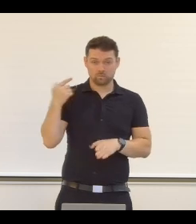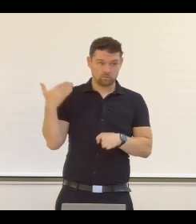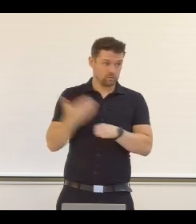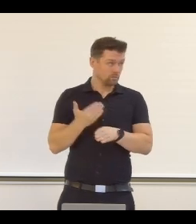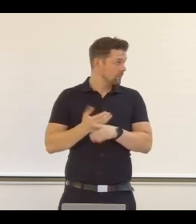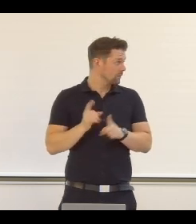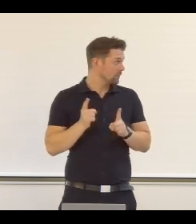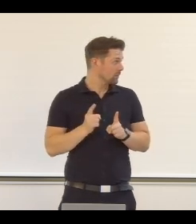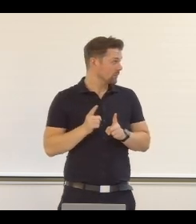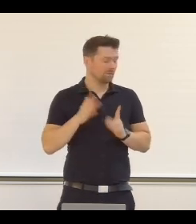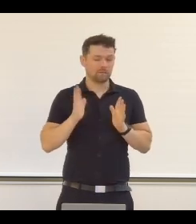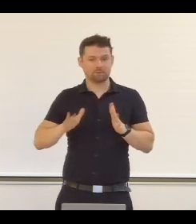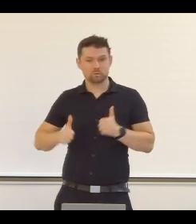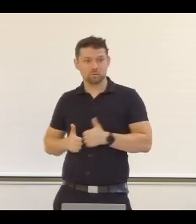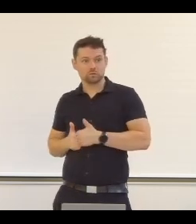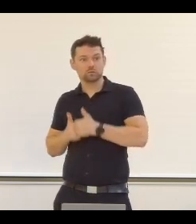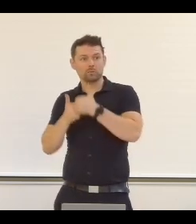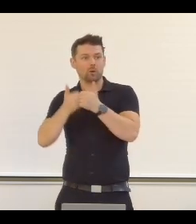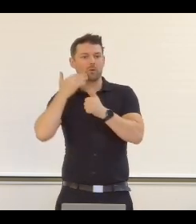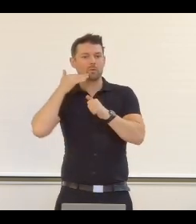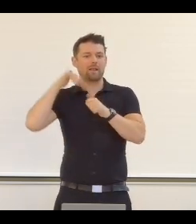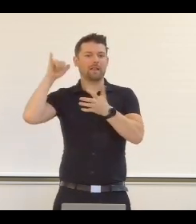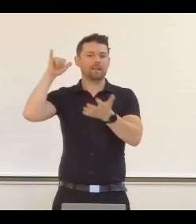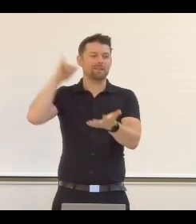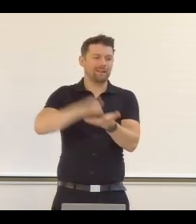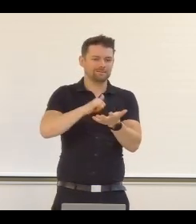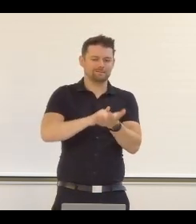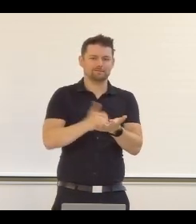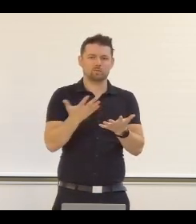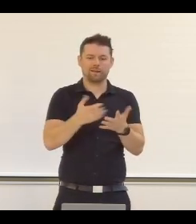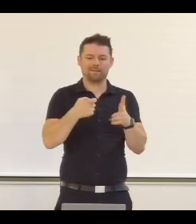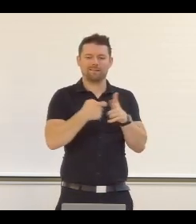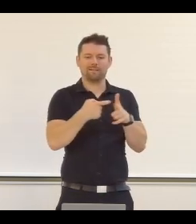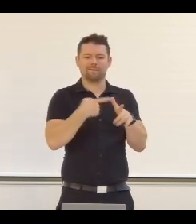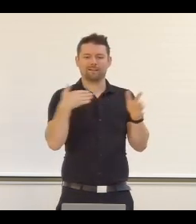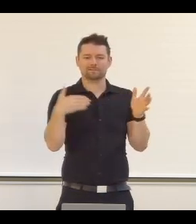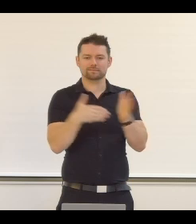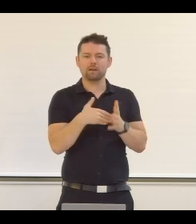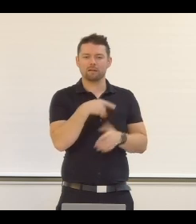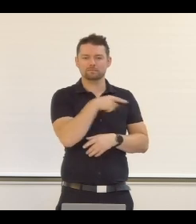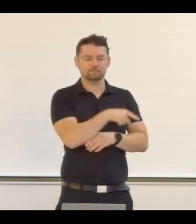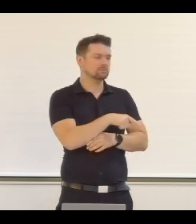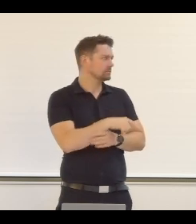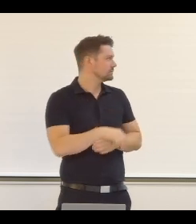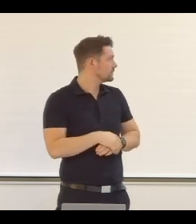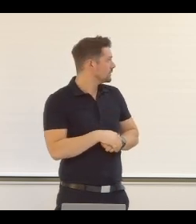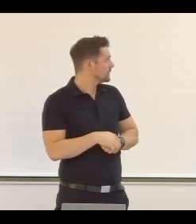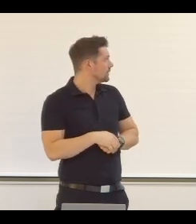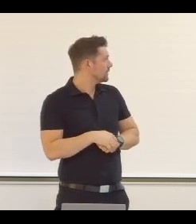to support the astronaut when they were landing in Kazakhstan. So that was for the return of Thomas Pesquet, the French astronaut.